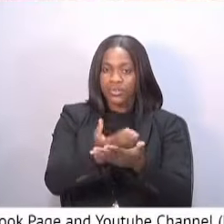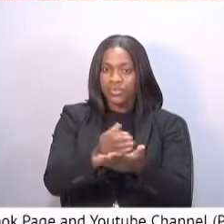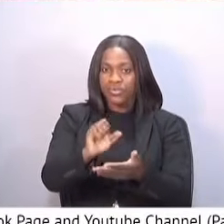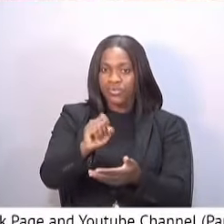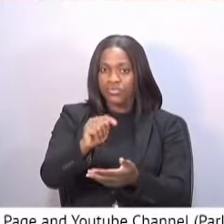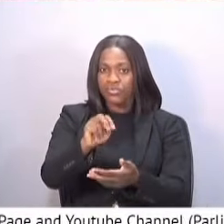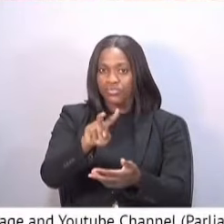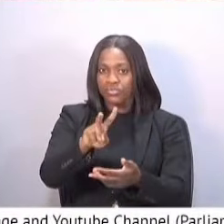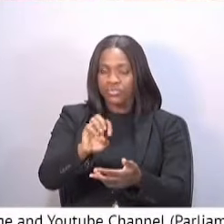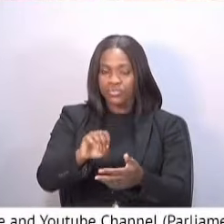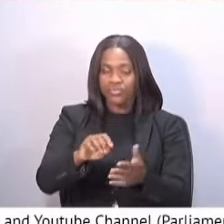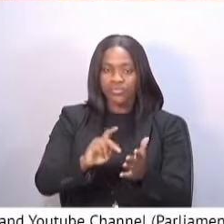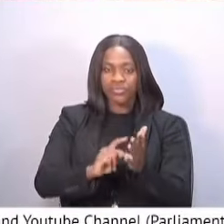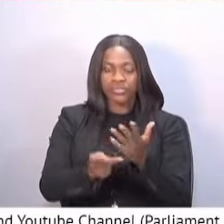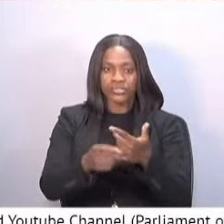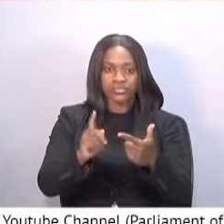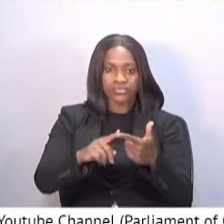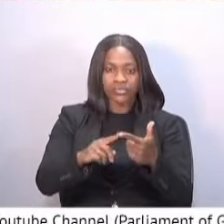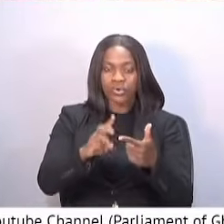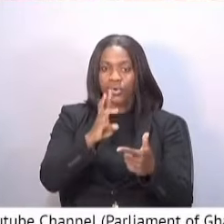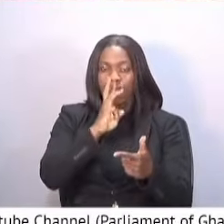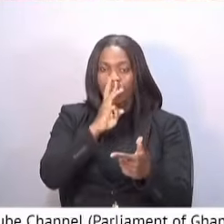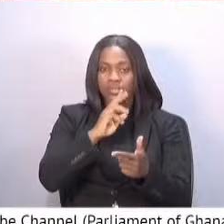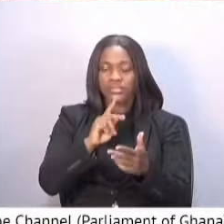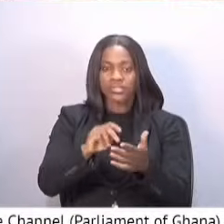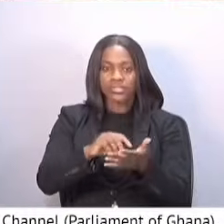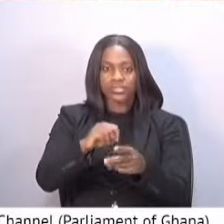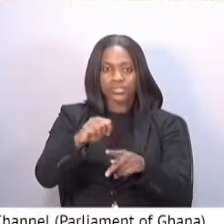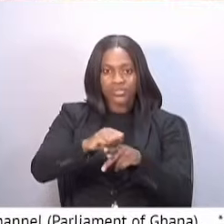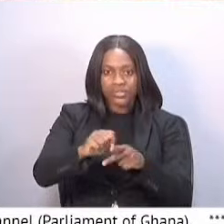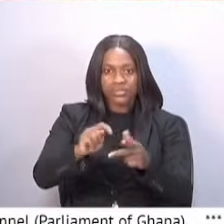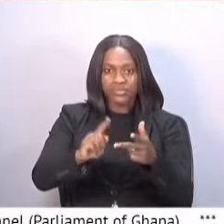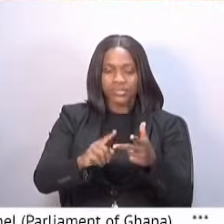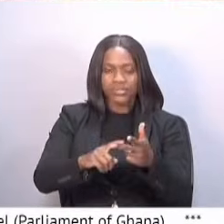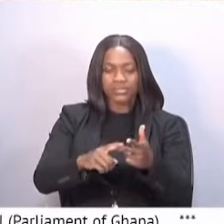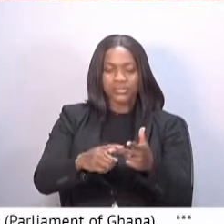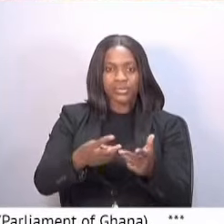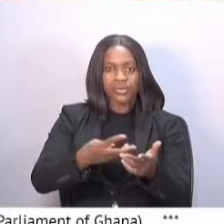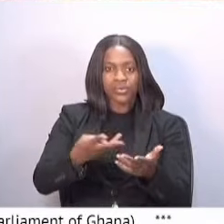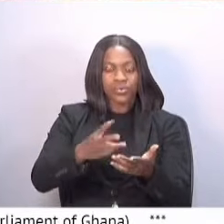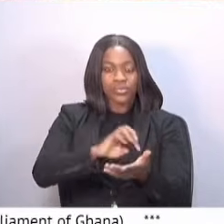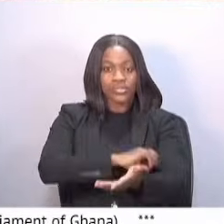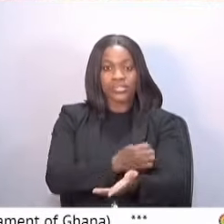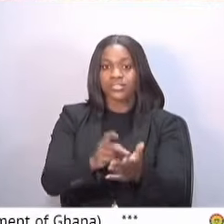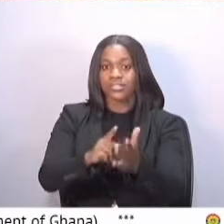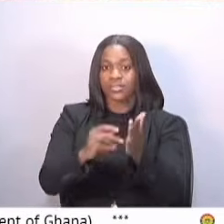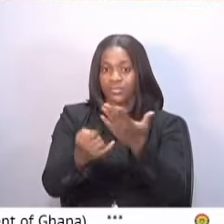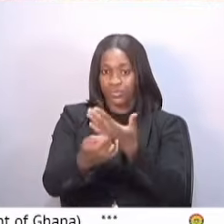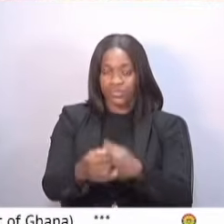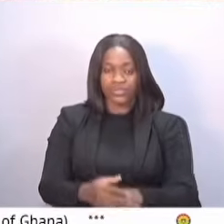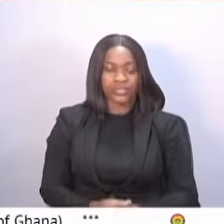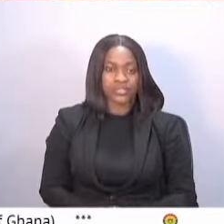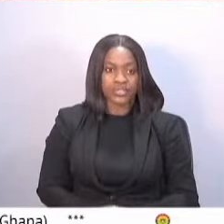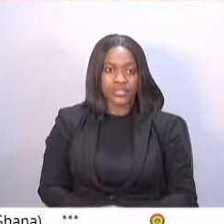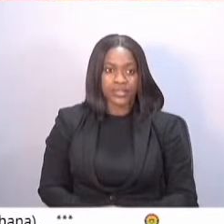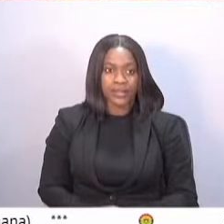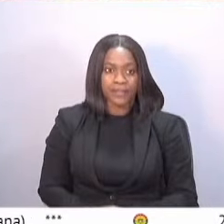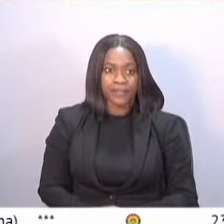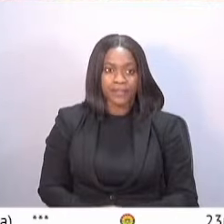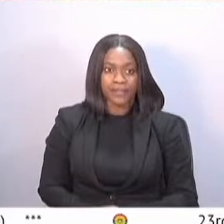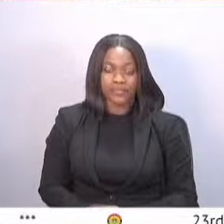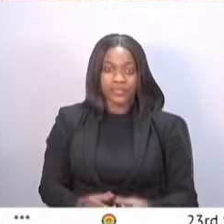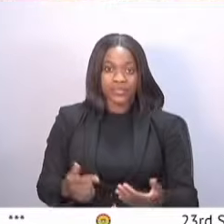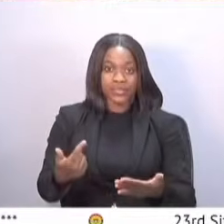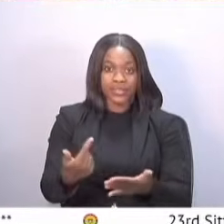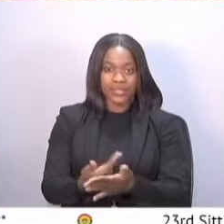which 1 is water treatment, and the other one is also waste to energy project. Ghana